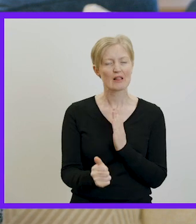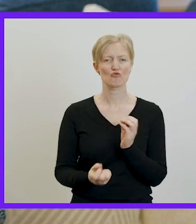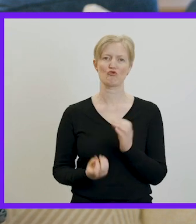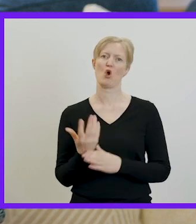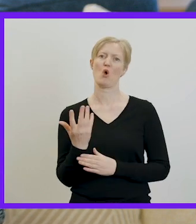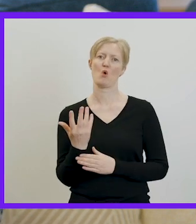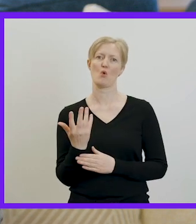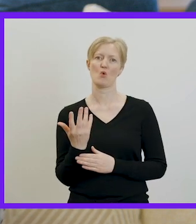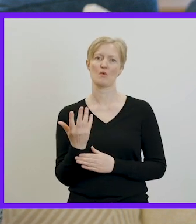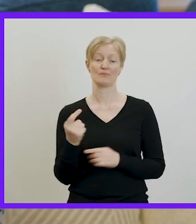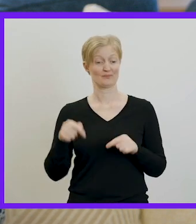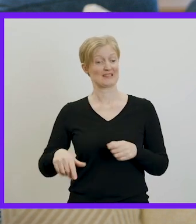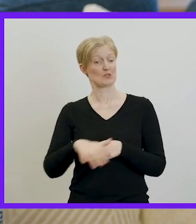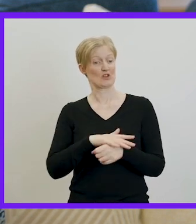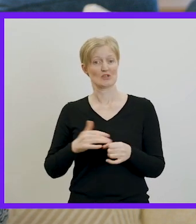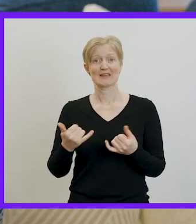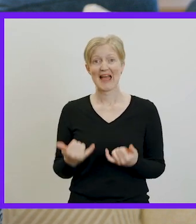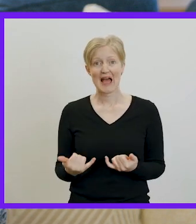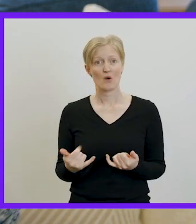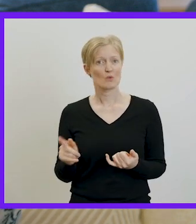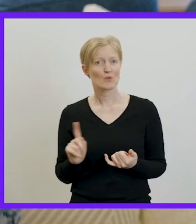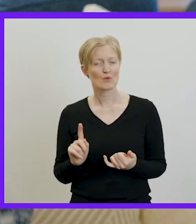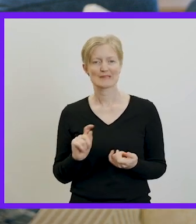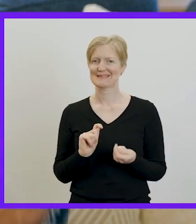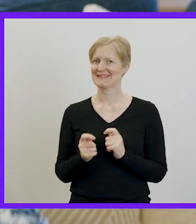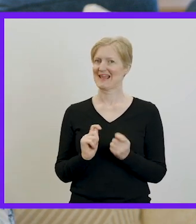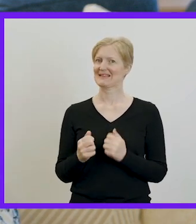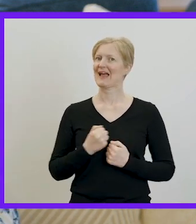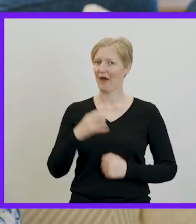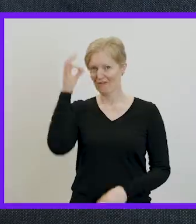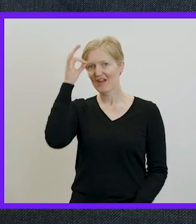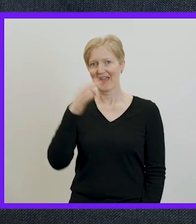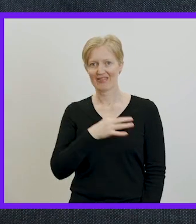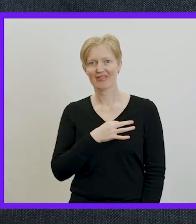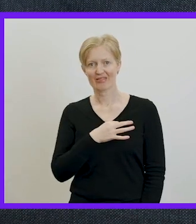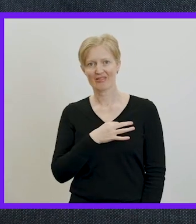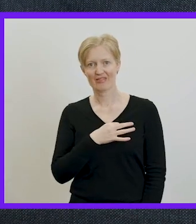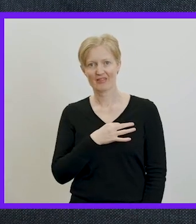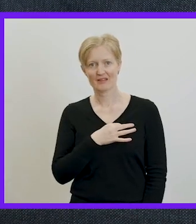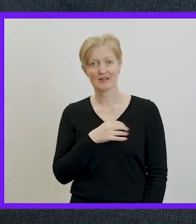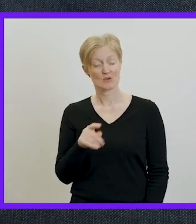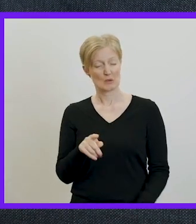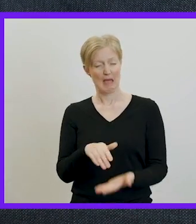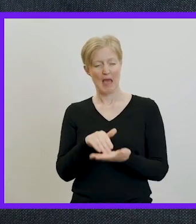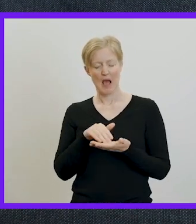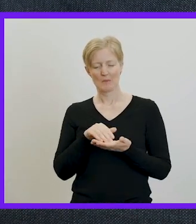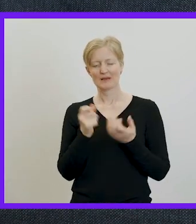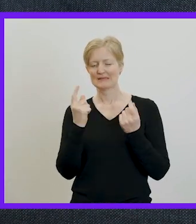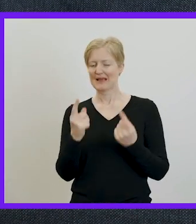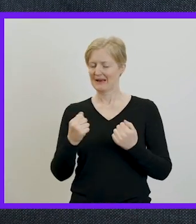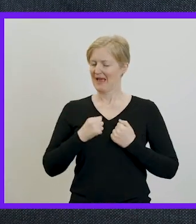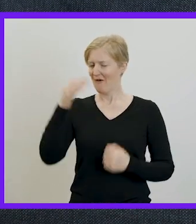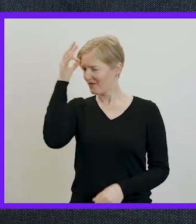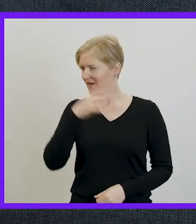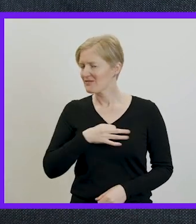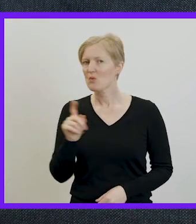grow. You know, these circumstances are here as a test of our faith. They're there to see where we really